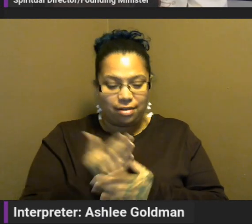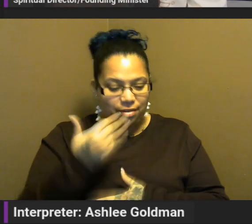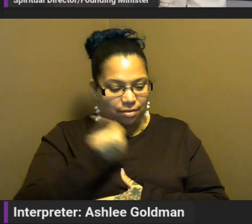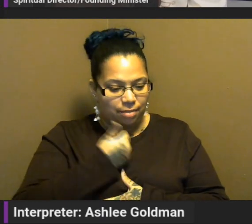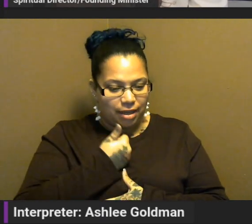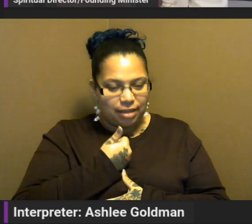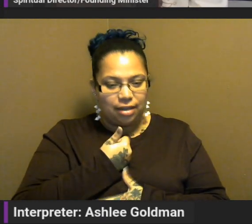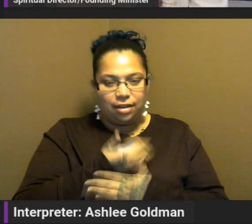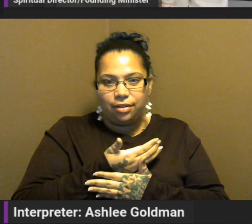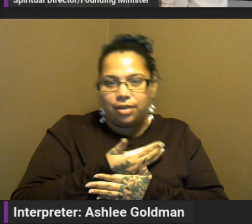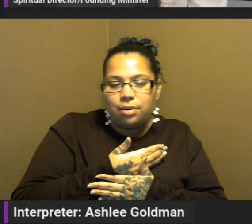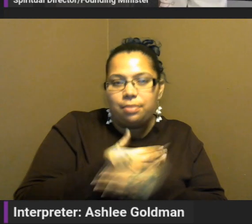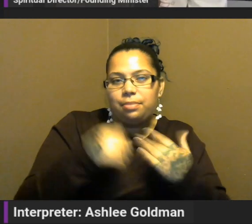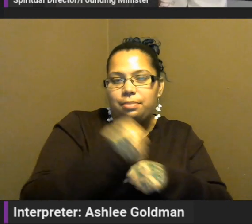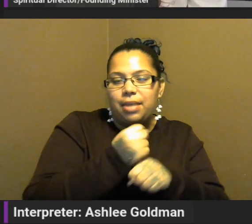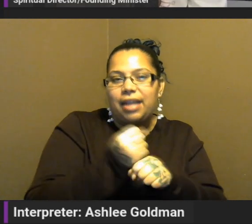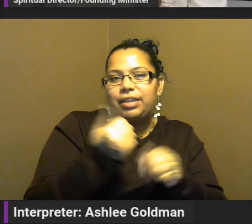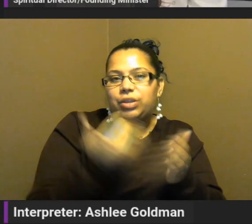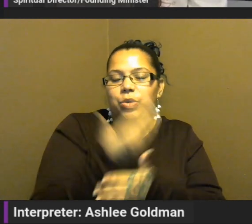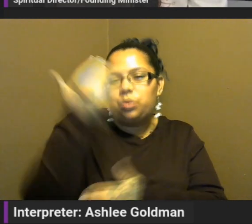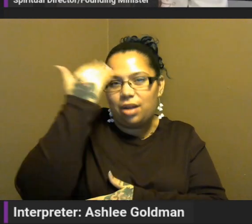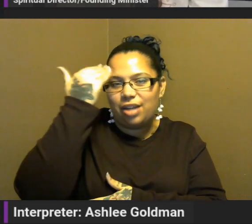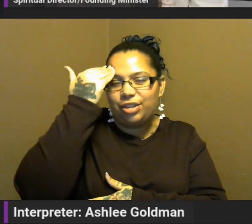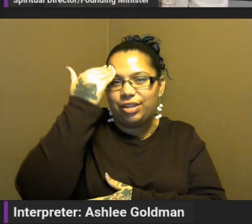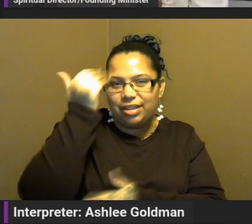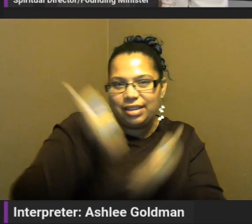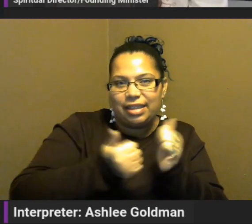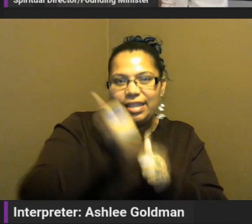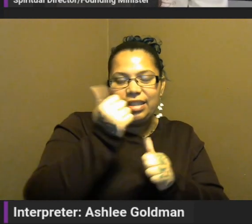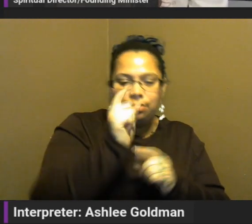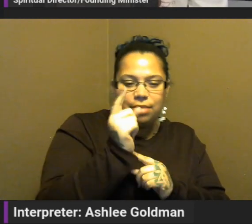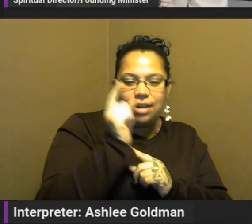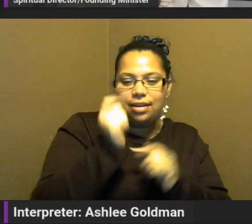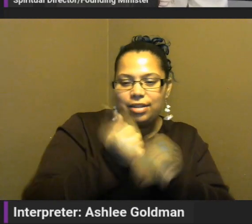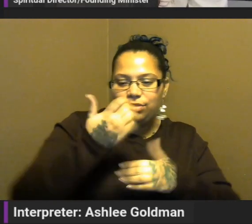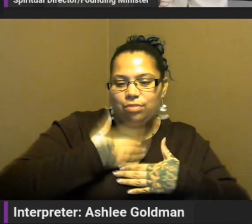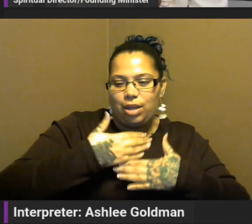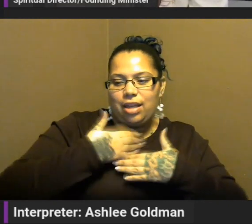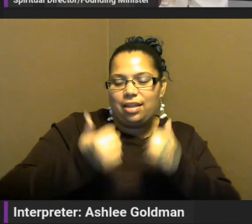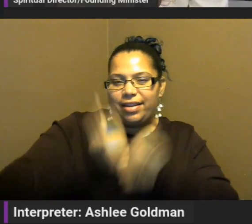evolving consciousness, moment by moment, breath by breath, thought by thought.